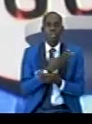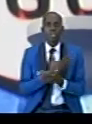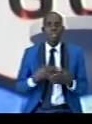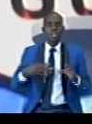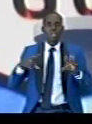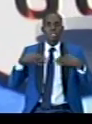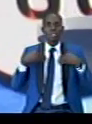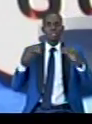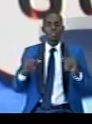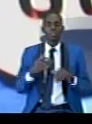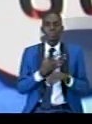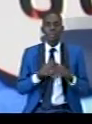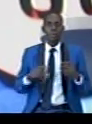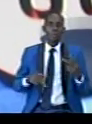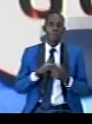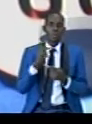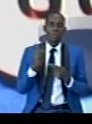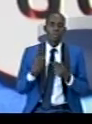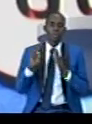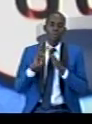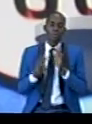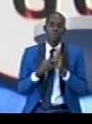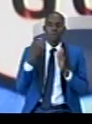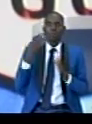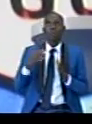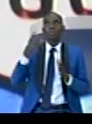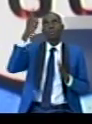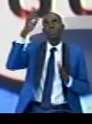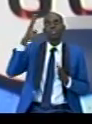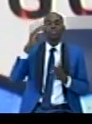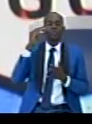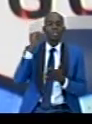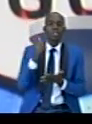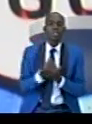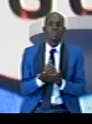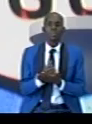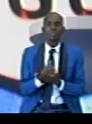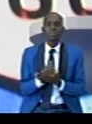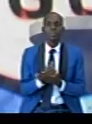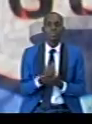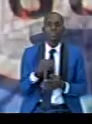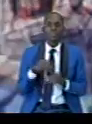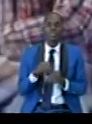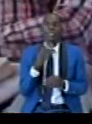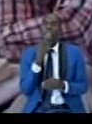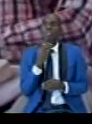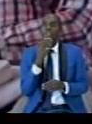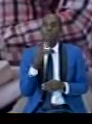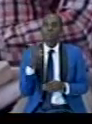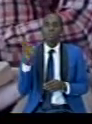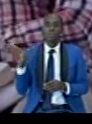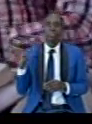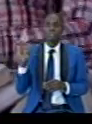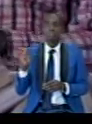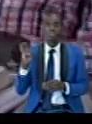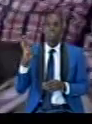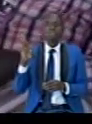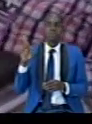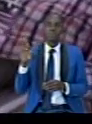acceptable and the perfect will of God. Hebrews chapter 13.